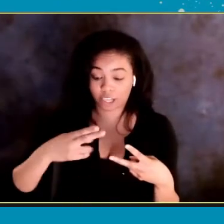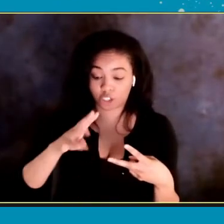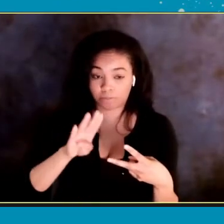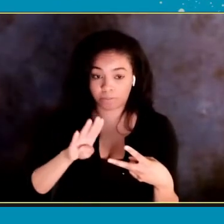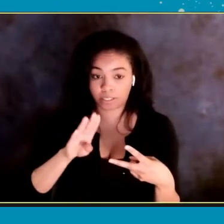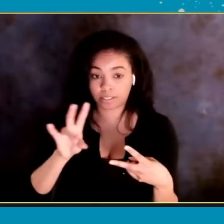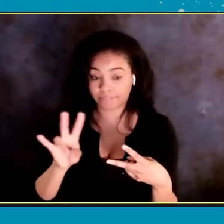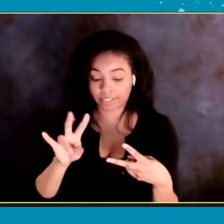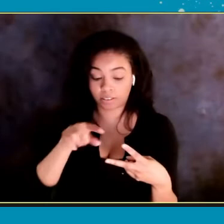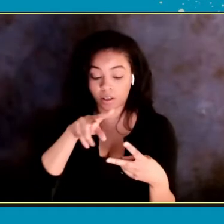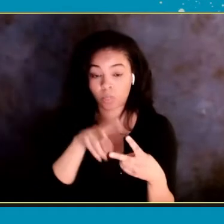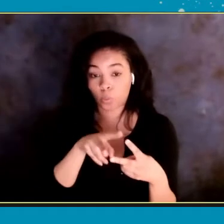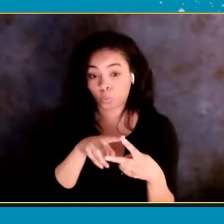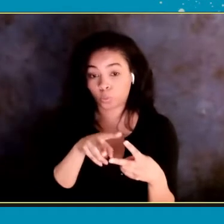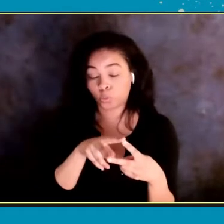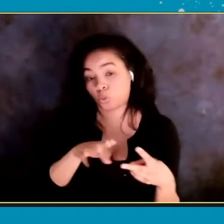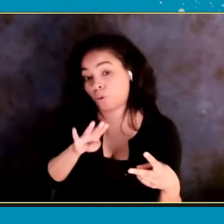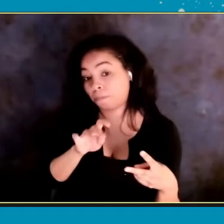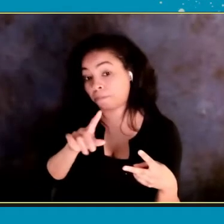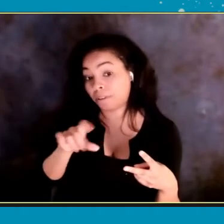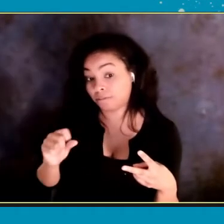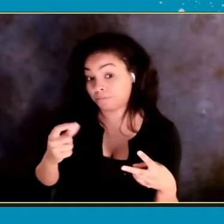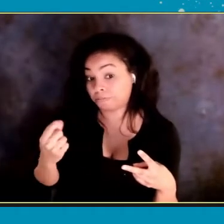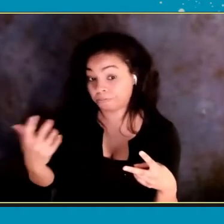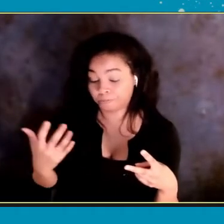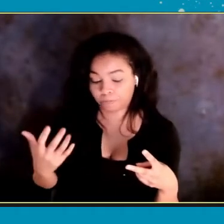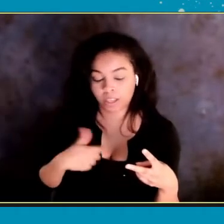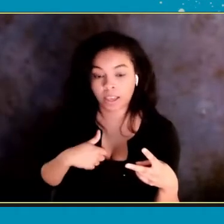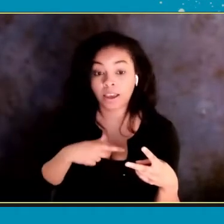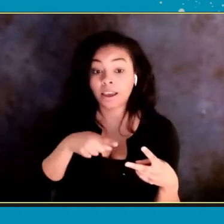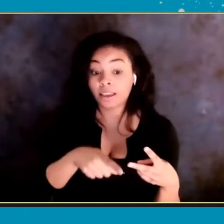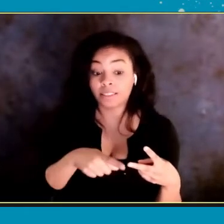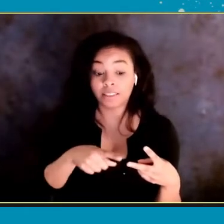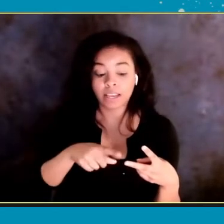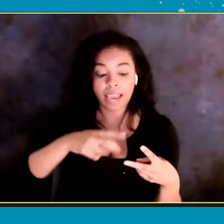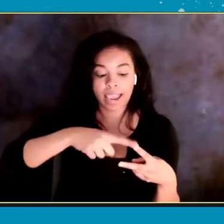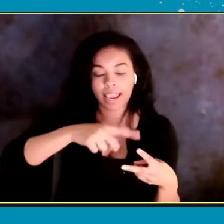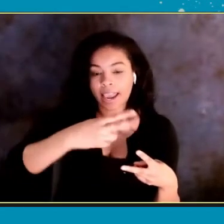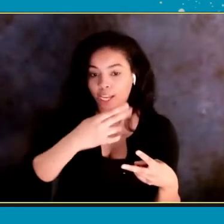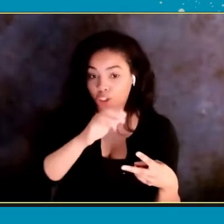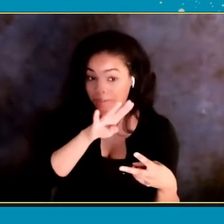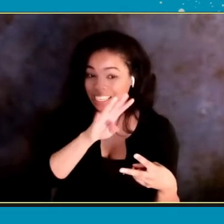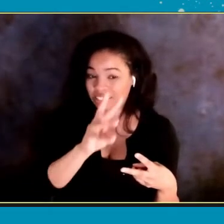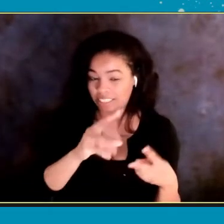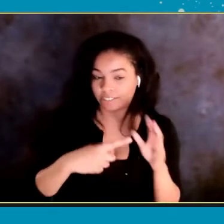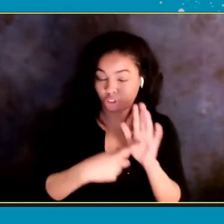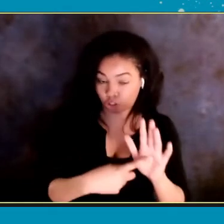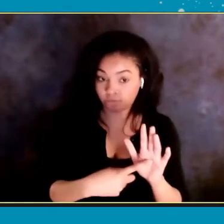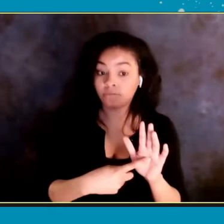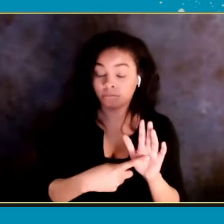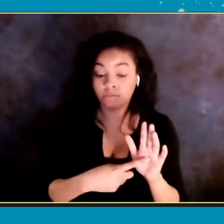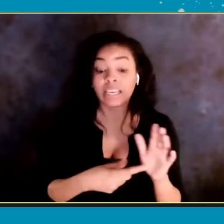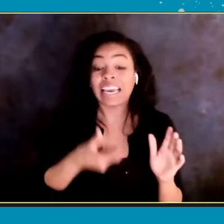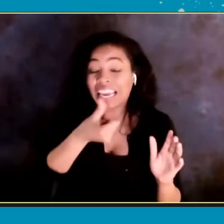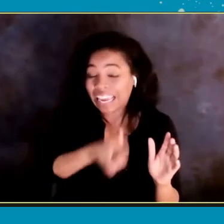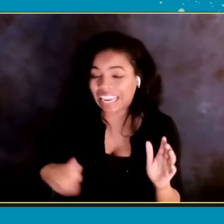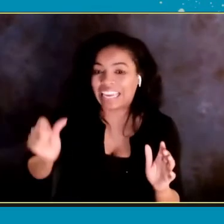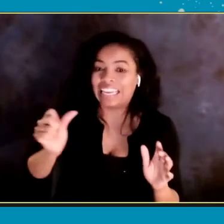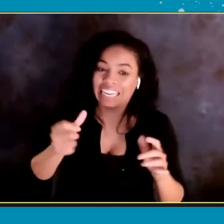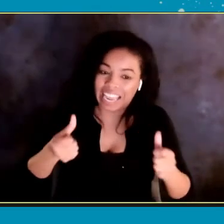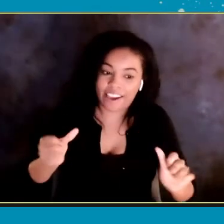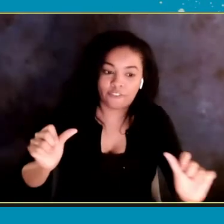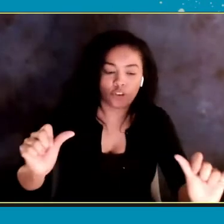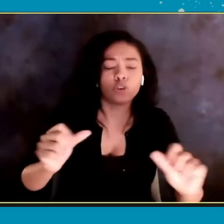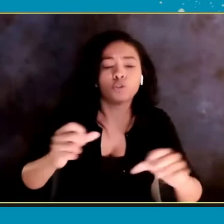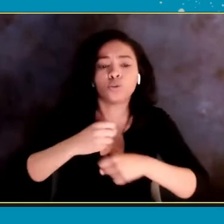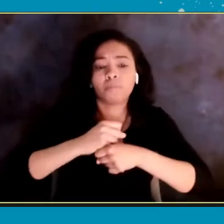so what those bills do are they criminalize, HB 6, for instance, criminalizes efforts to make voting by mail